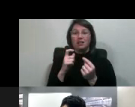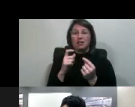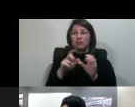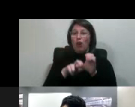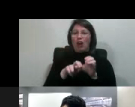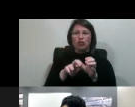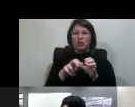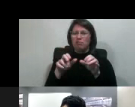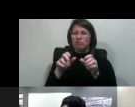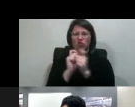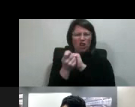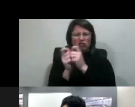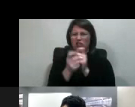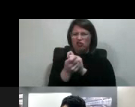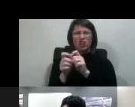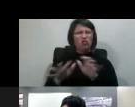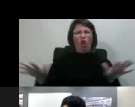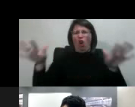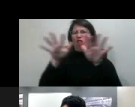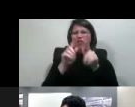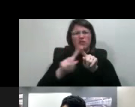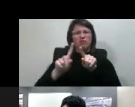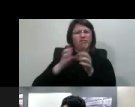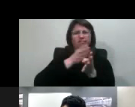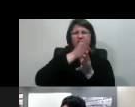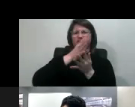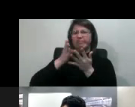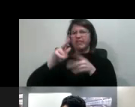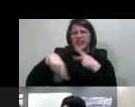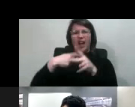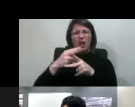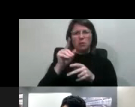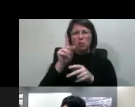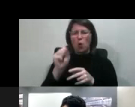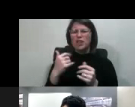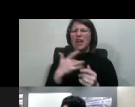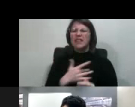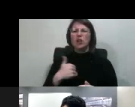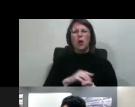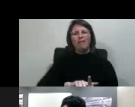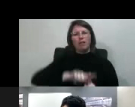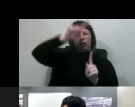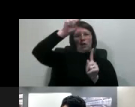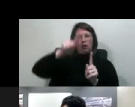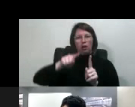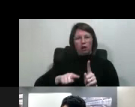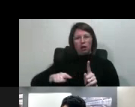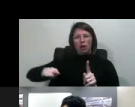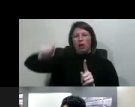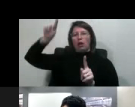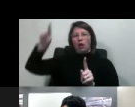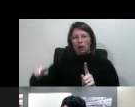patterns we're seeing throughout the network, where there's a little less of a traditional kind of large peak where we would traditionally, the commuter rail